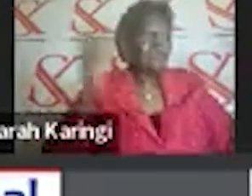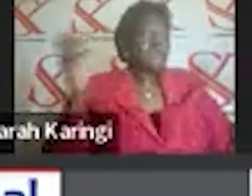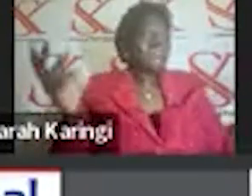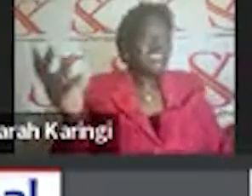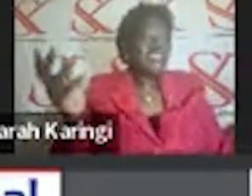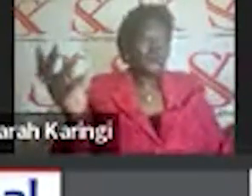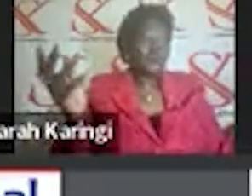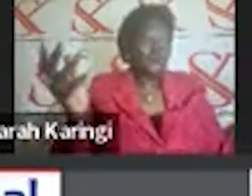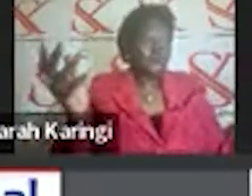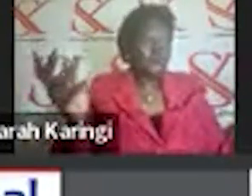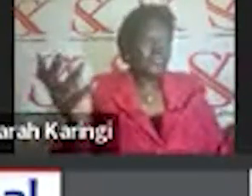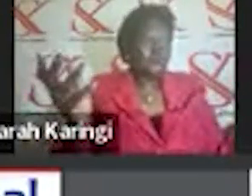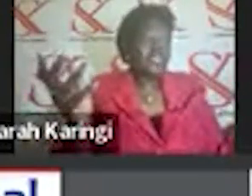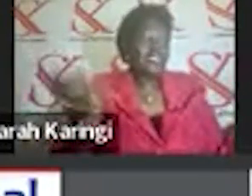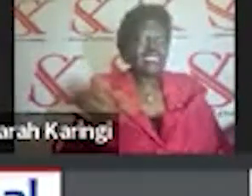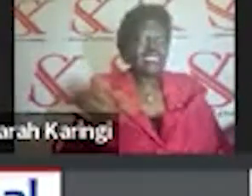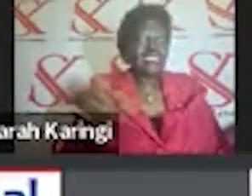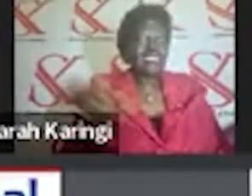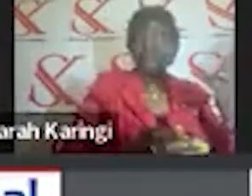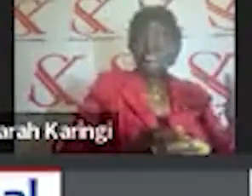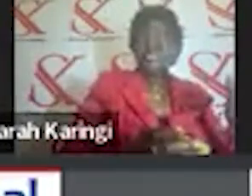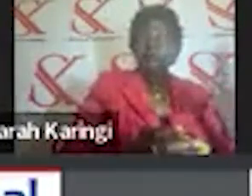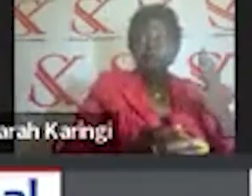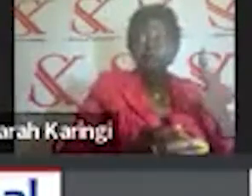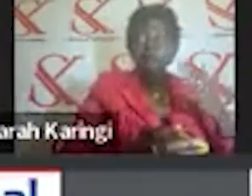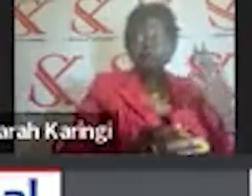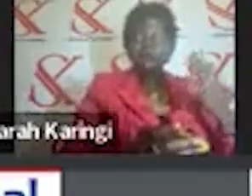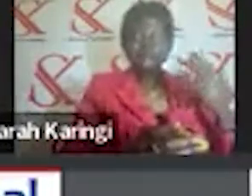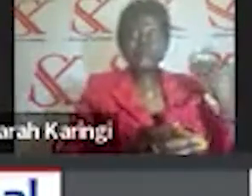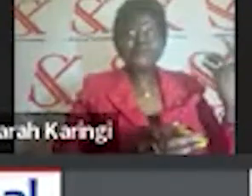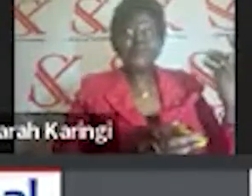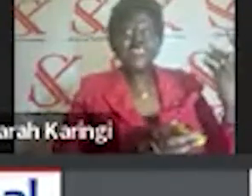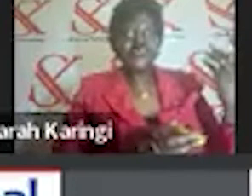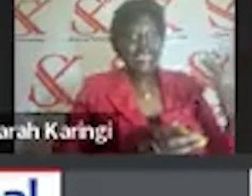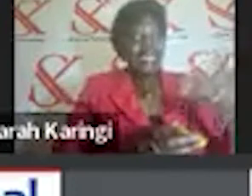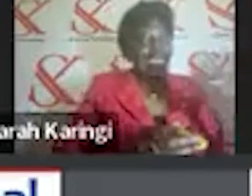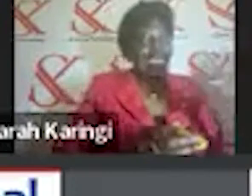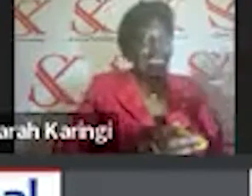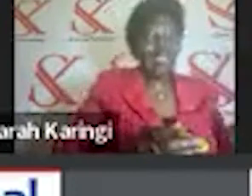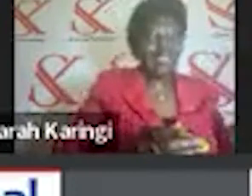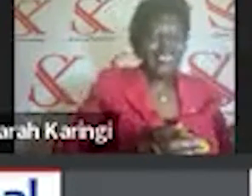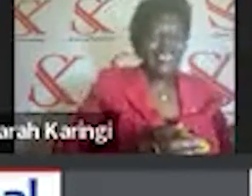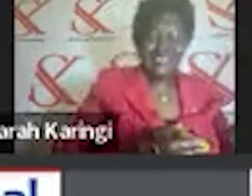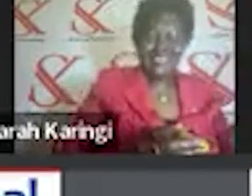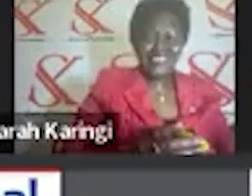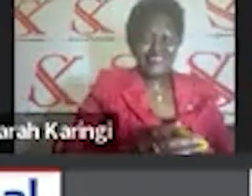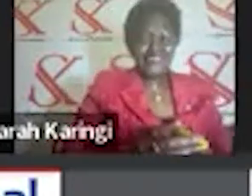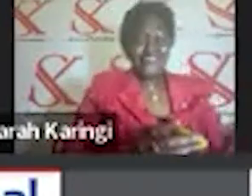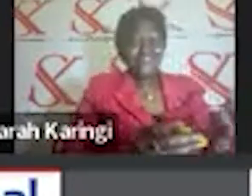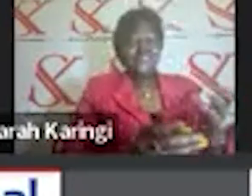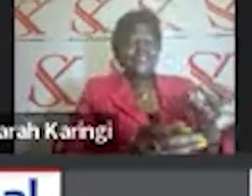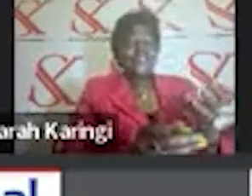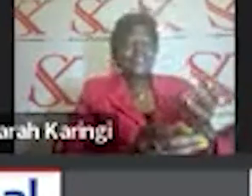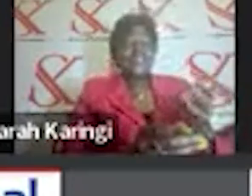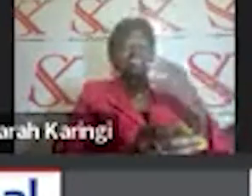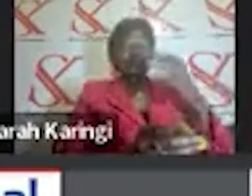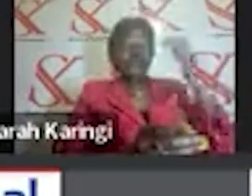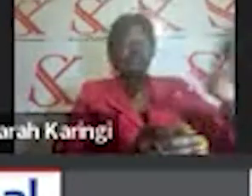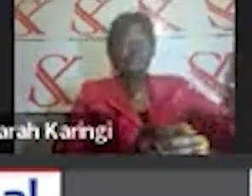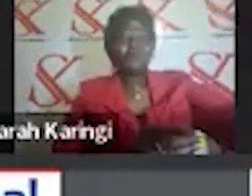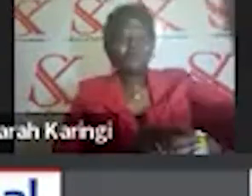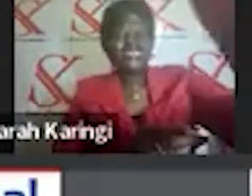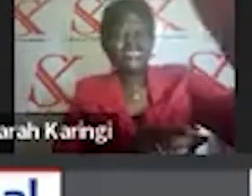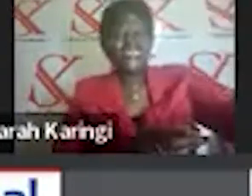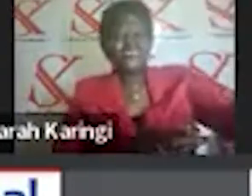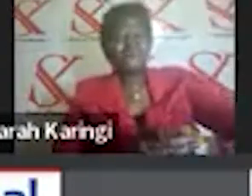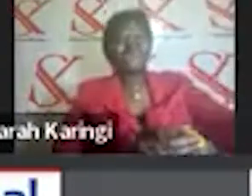TikTok. How can we use TikTok to promote our business? And he was like, oh, ma'am, you even know about TikTok. I said, I'm even on TikTok. So I think we